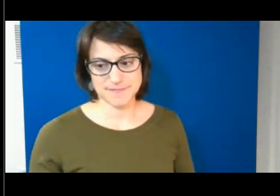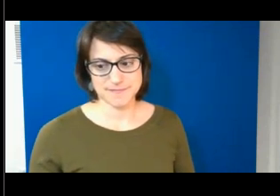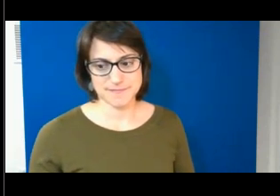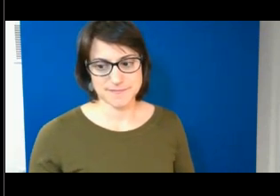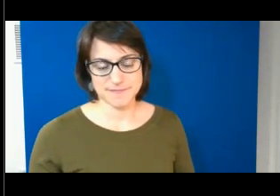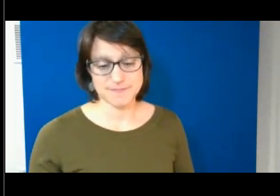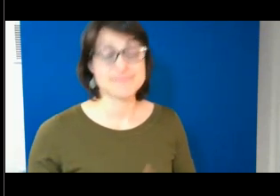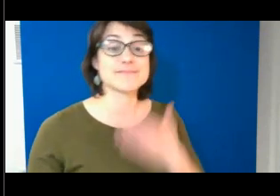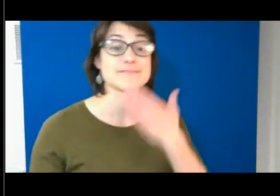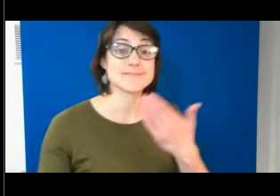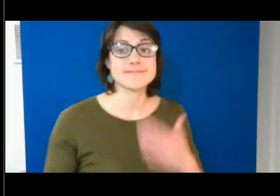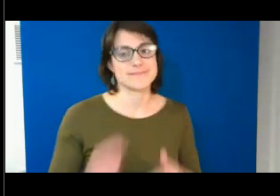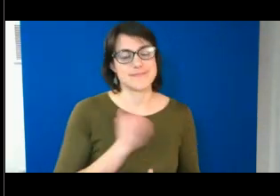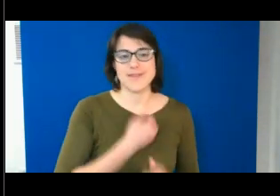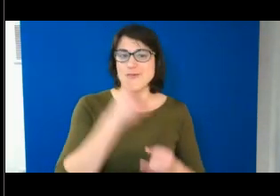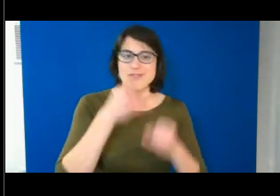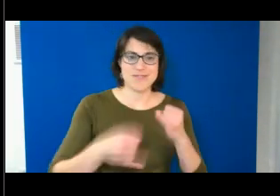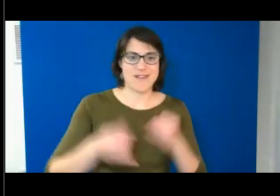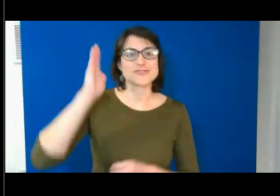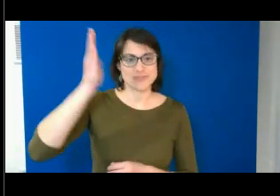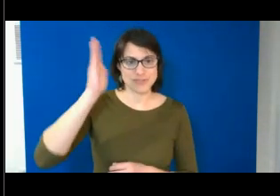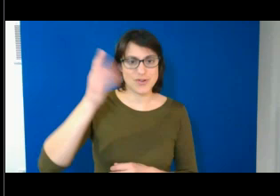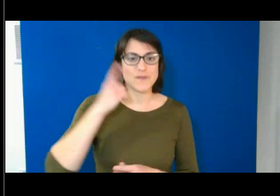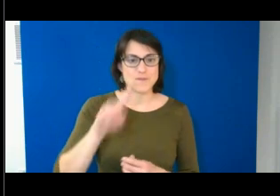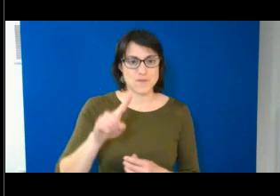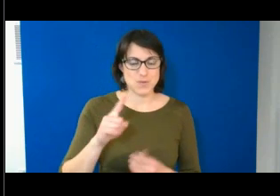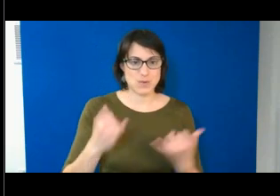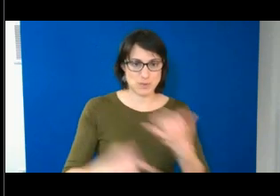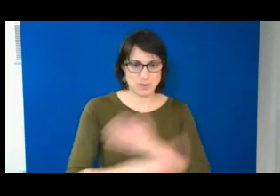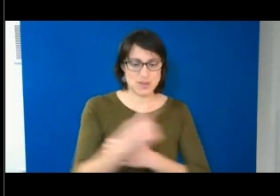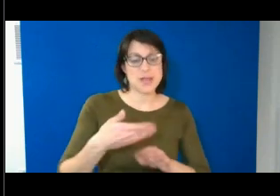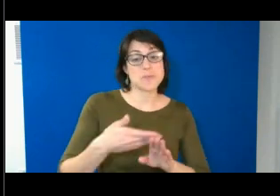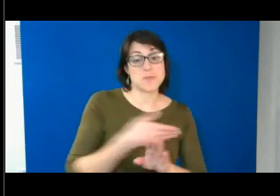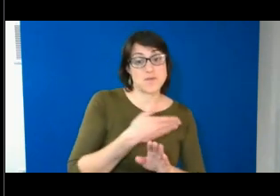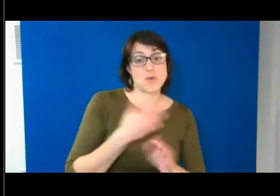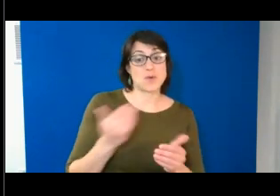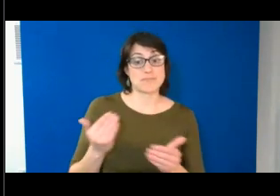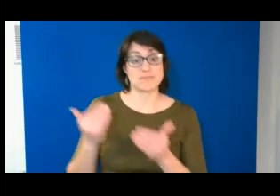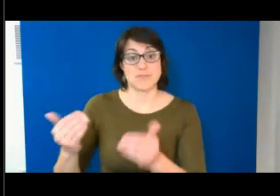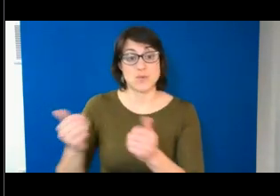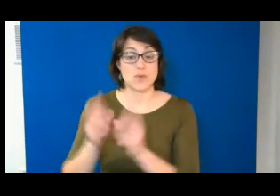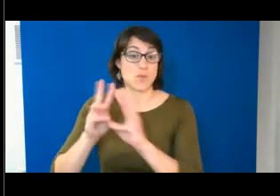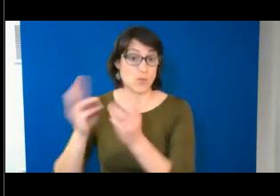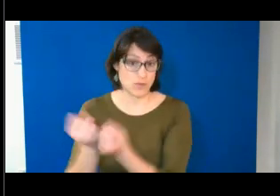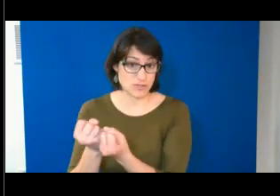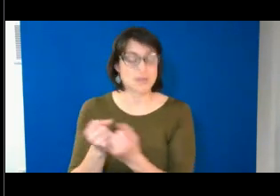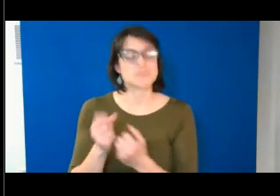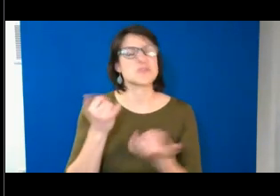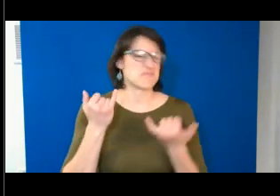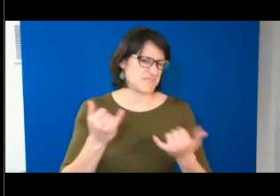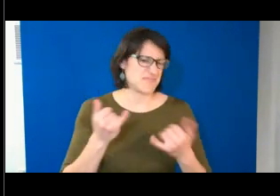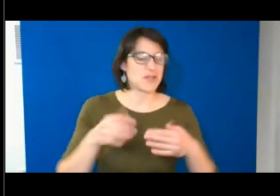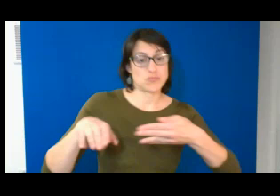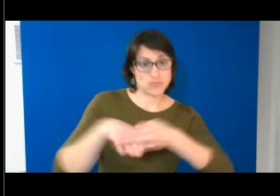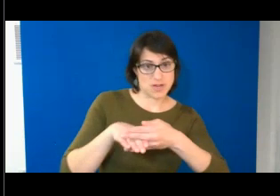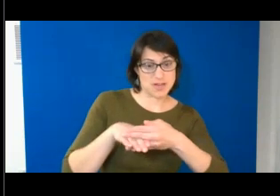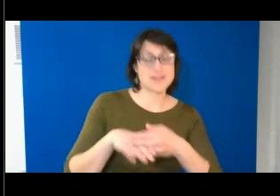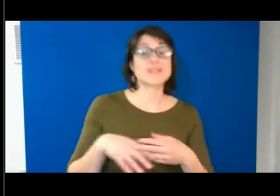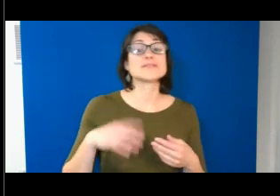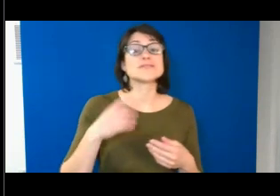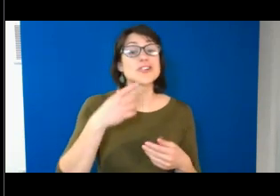Thank you. That was our last talk for the day before we go on to our workshop. So we're going to move on to a break for now, but can we get a round of